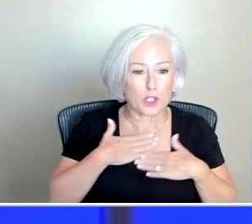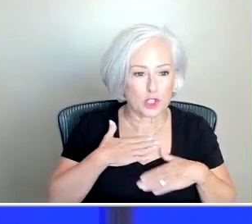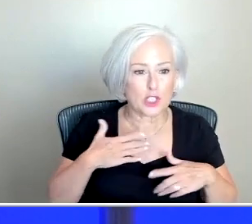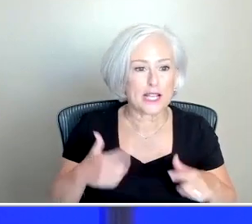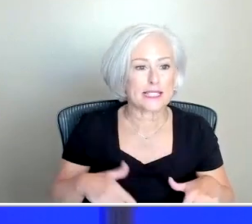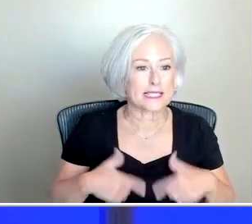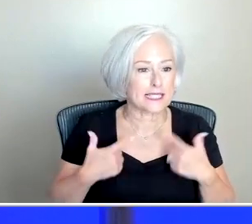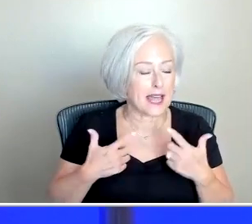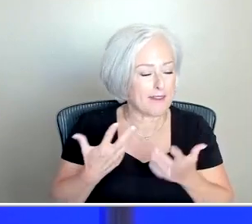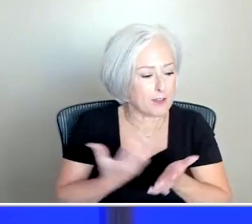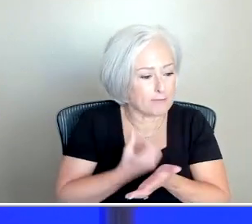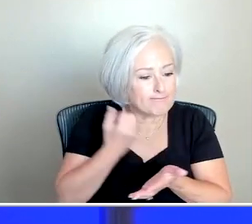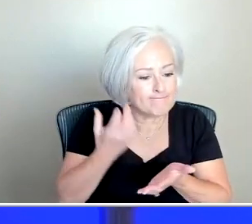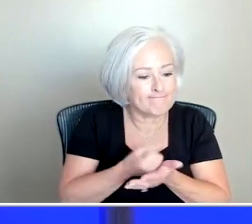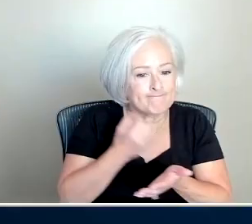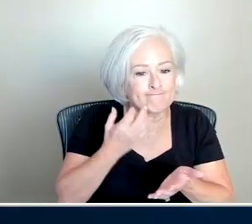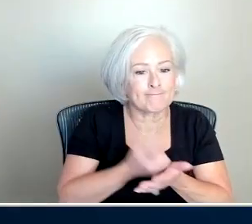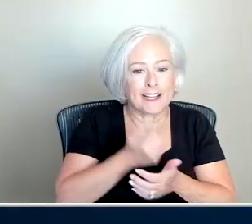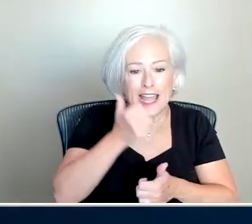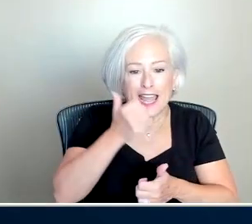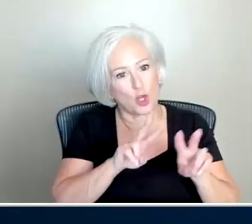look at things, what you want to do.